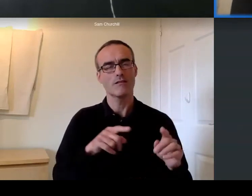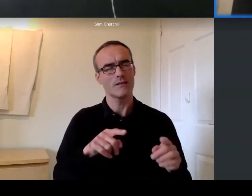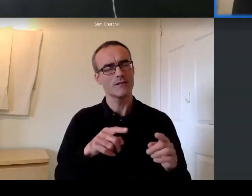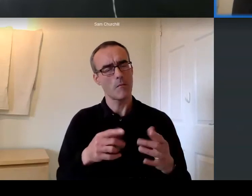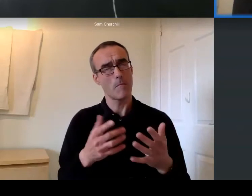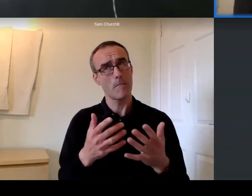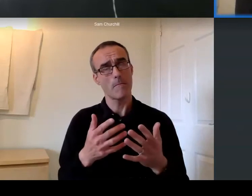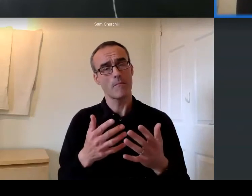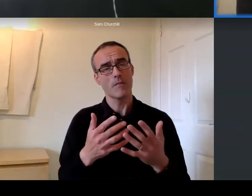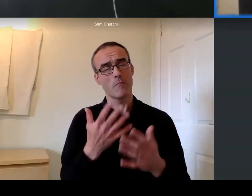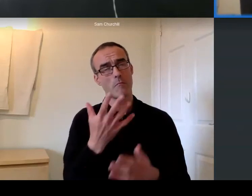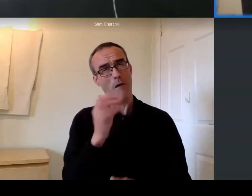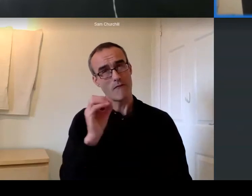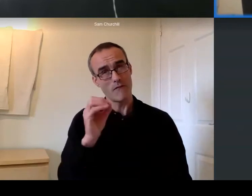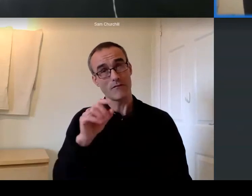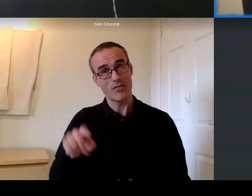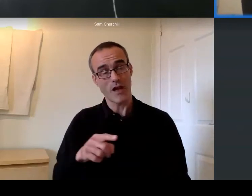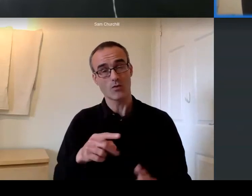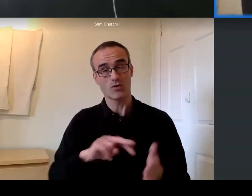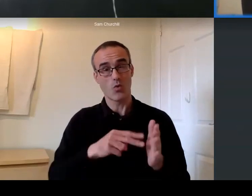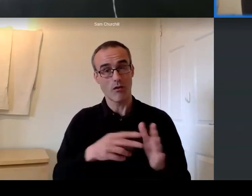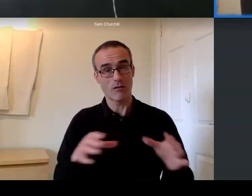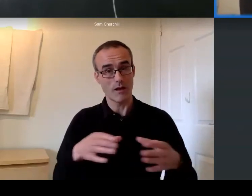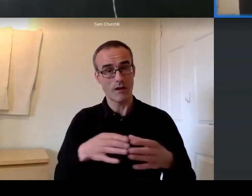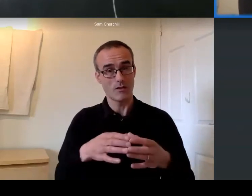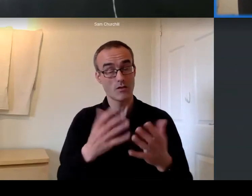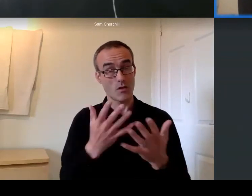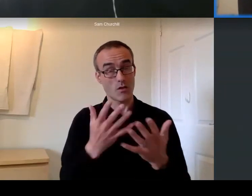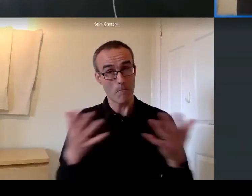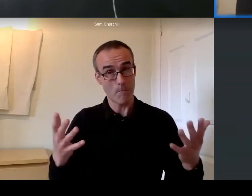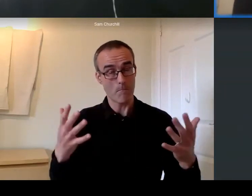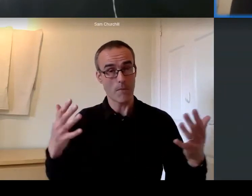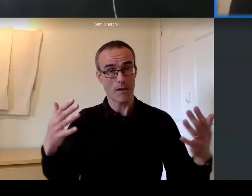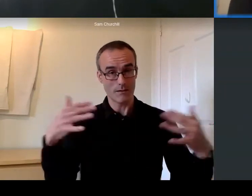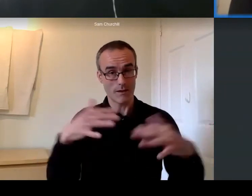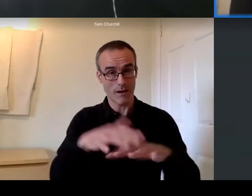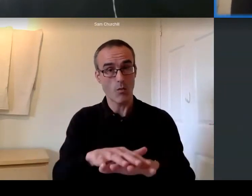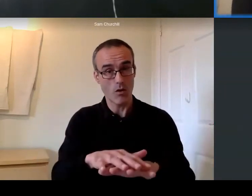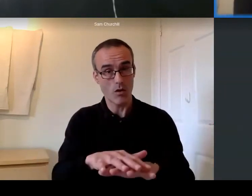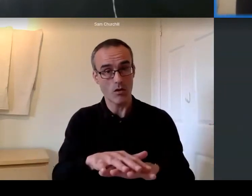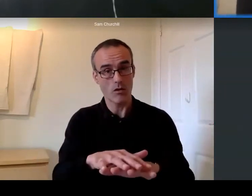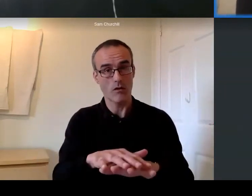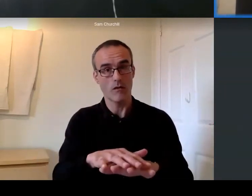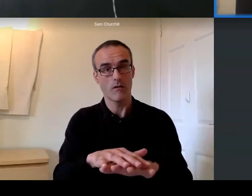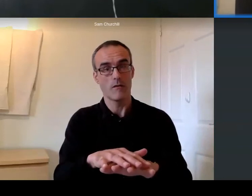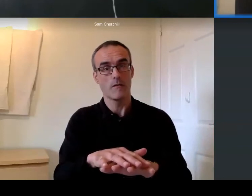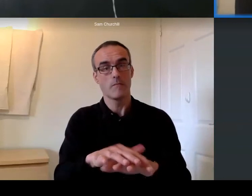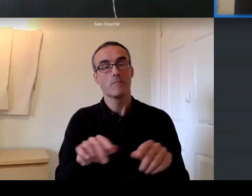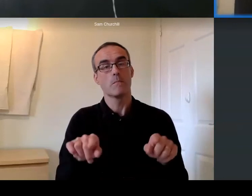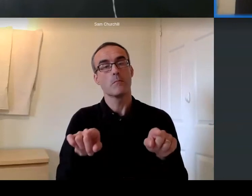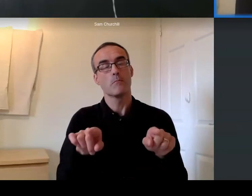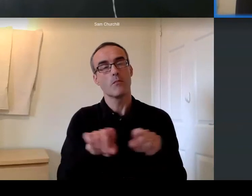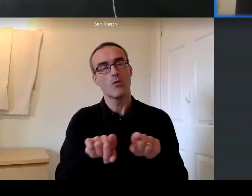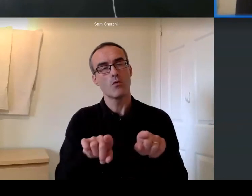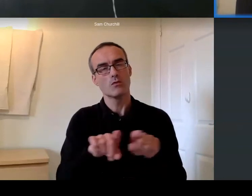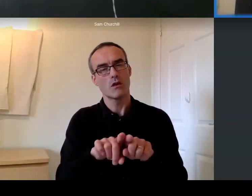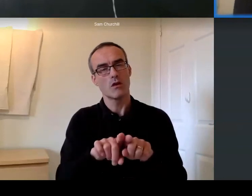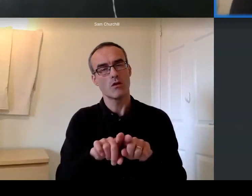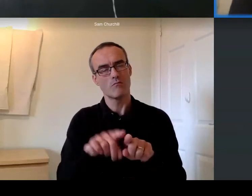around 50,000 organisations, and within that, various different individuals. But then equally, that will also, because I think you